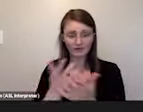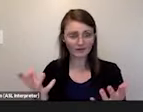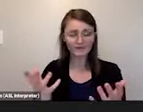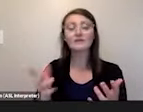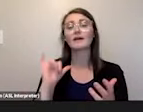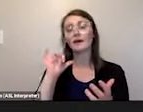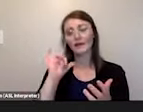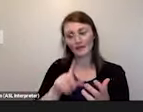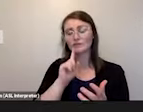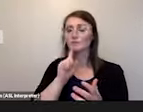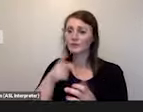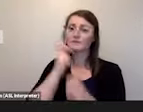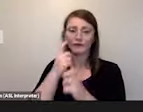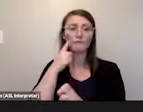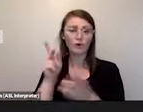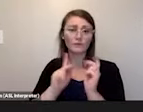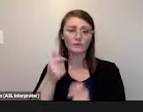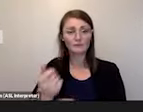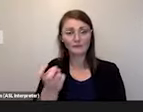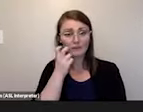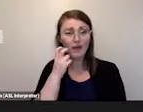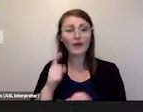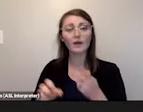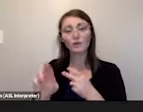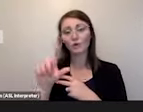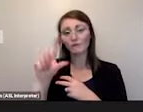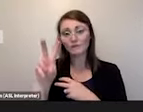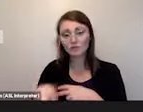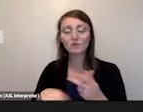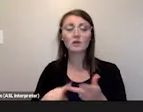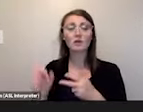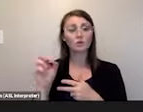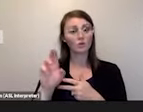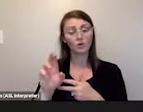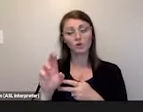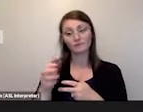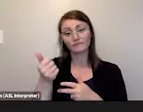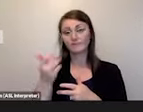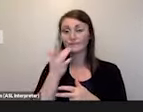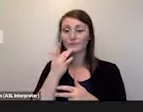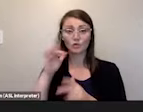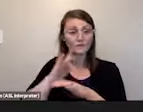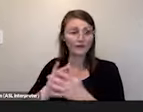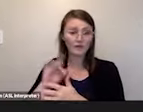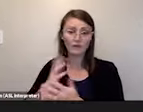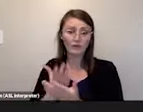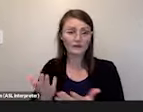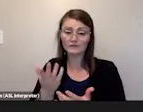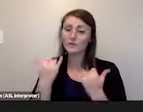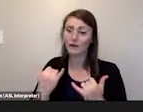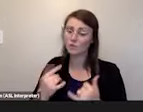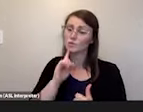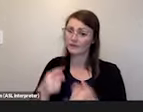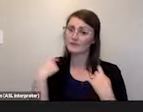people who are blind or low vision or who just are tactile learners. So this is sort of something that we're just